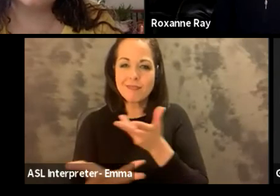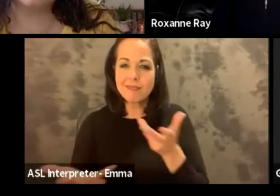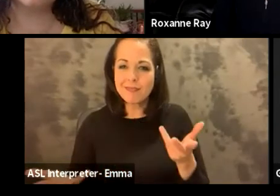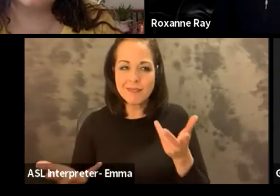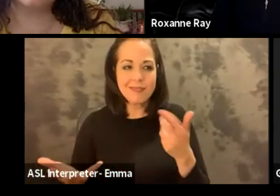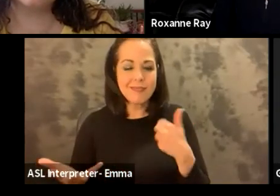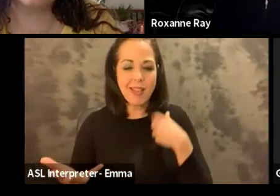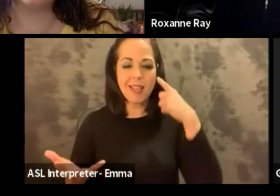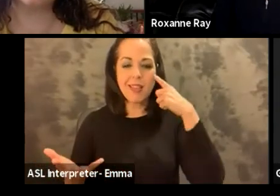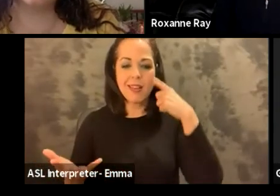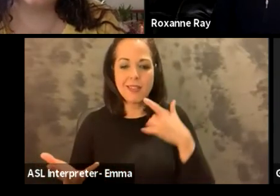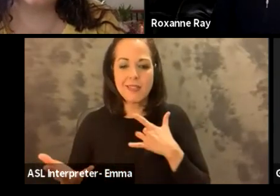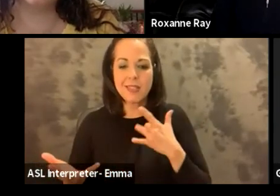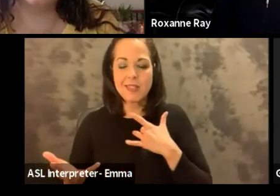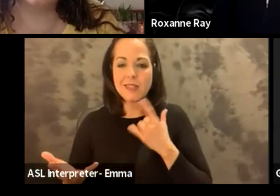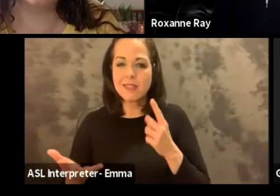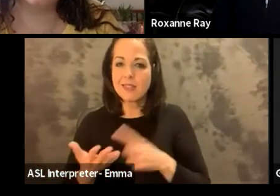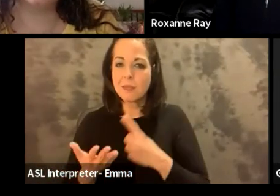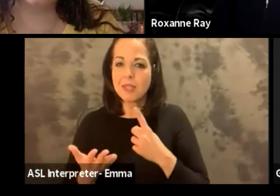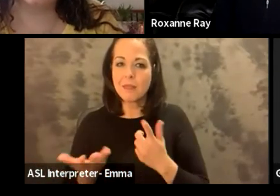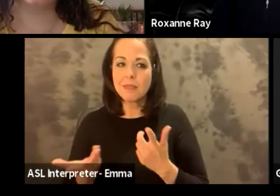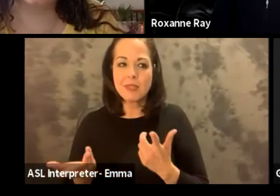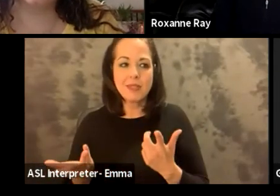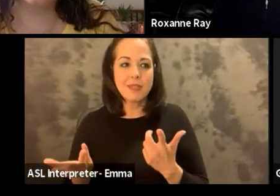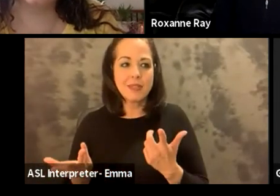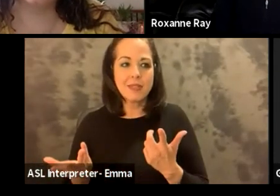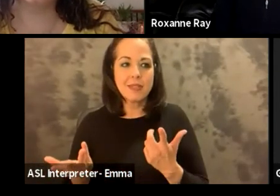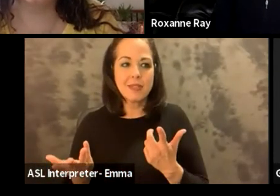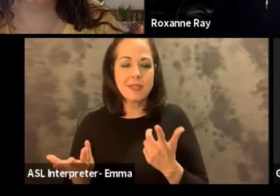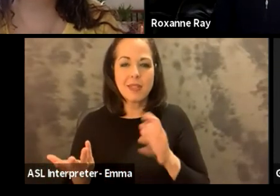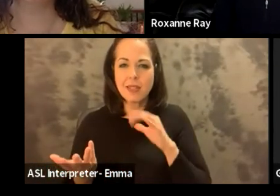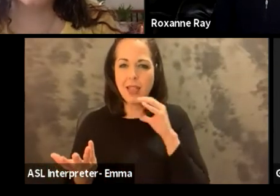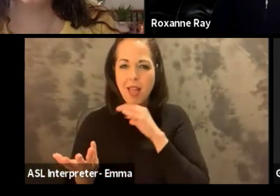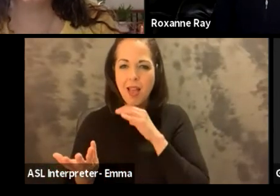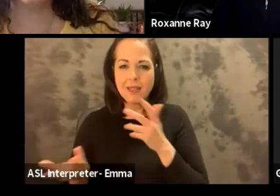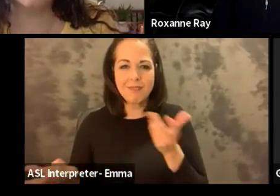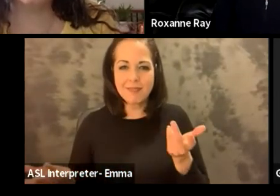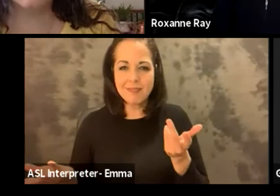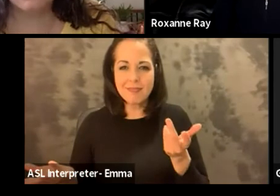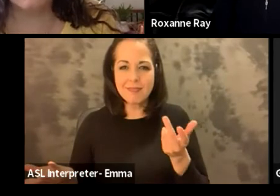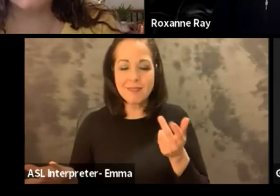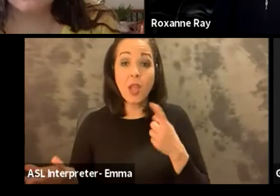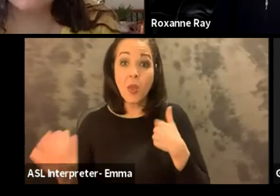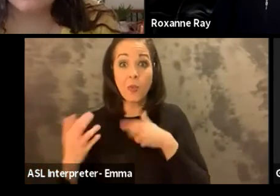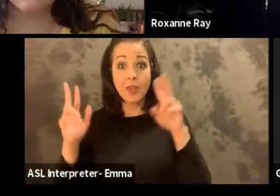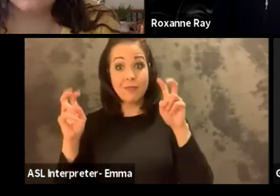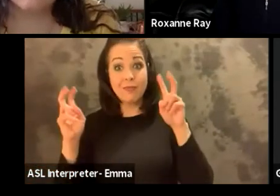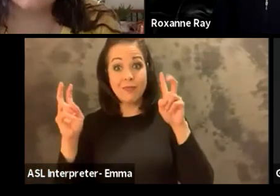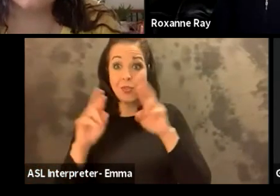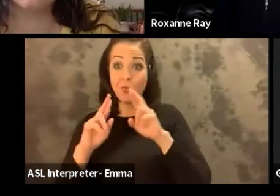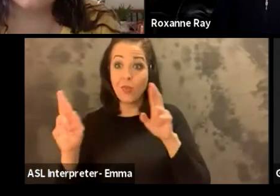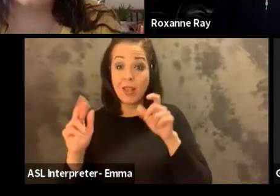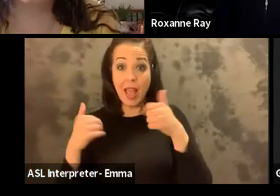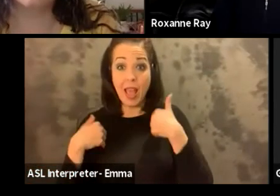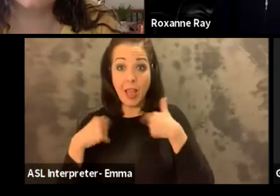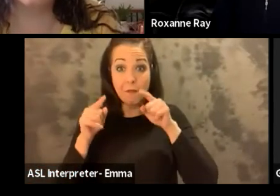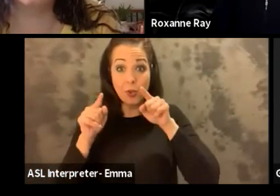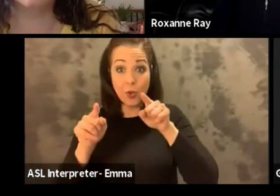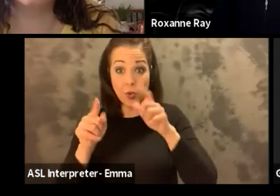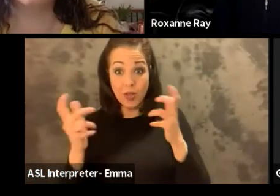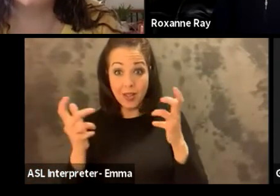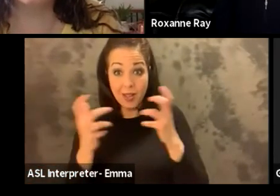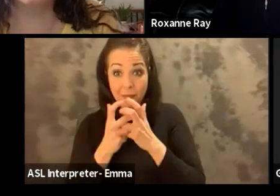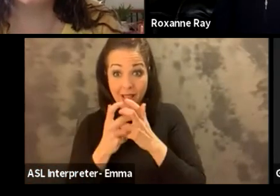I think sometimes it's a lie. They're like, we're ready to have you share in this way,